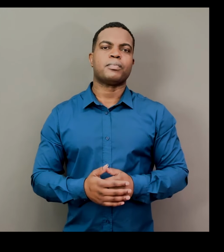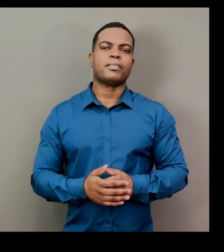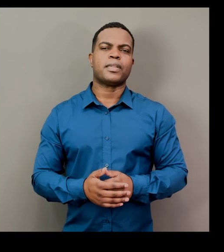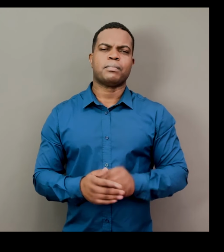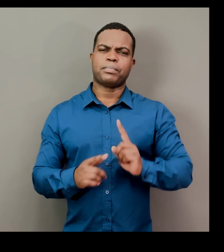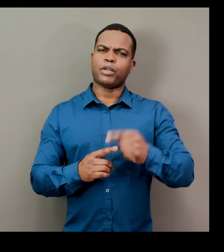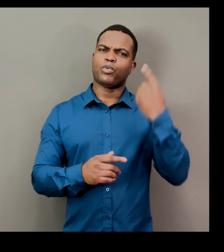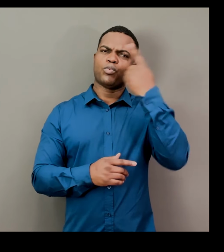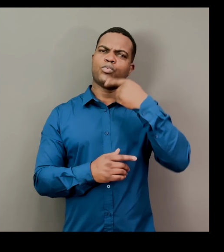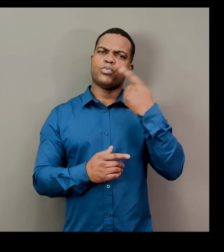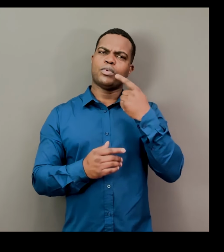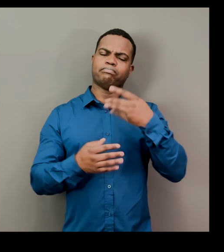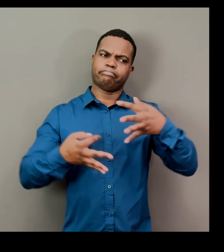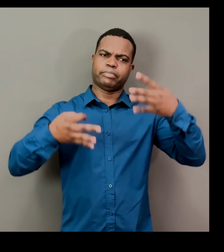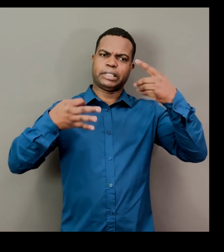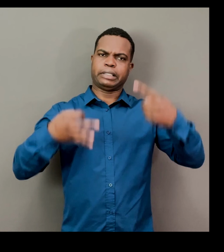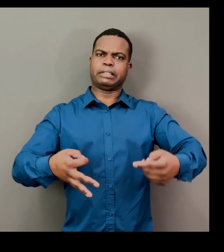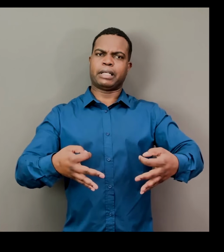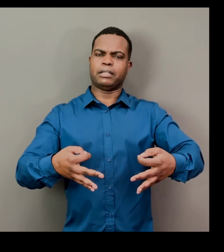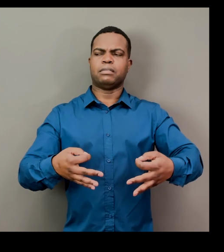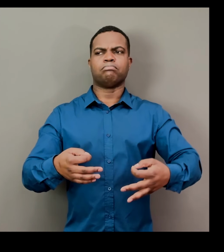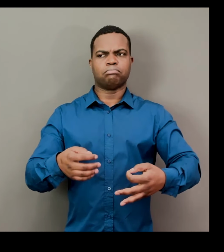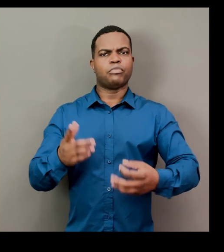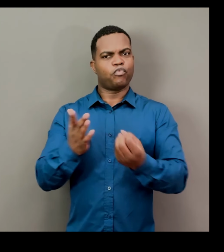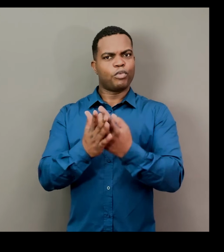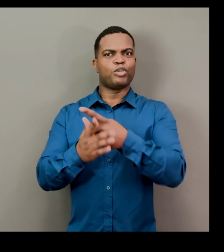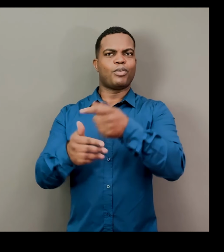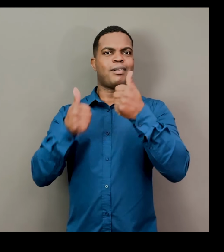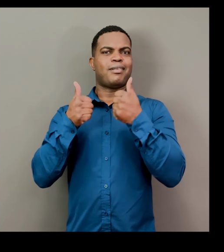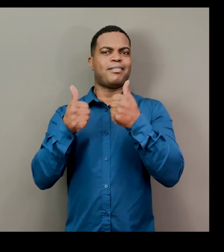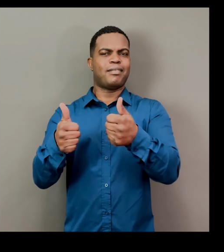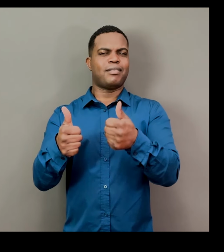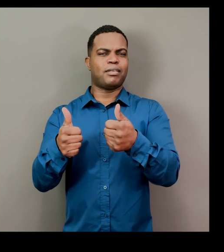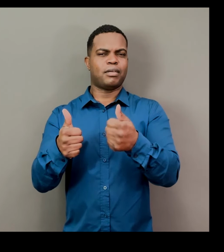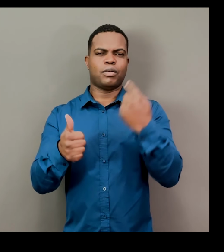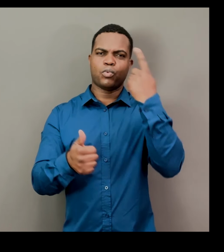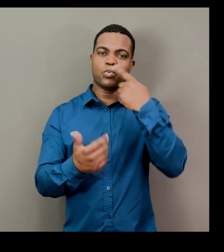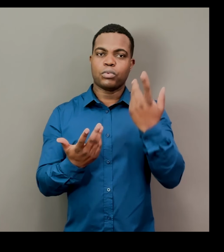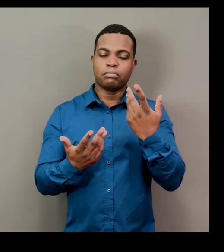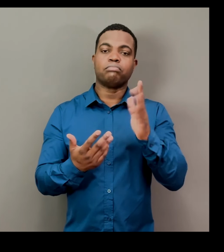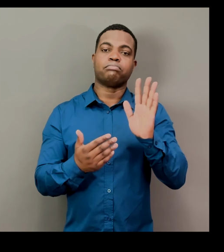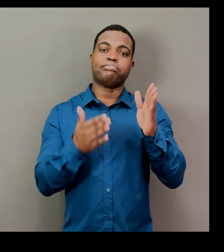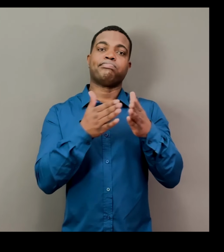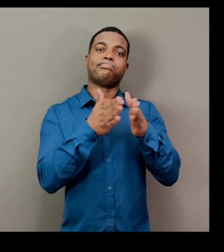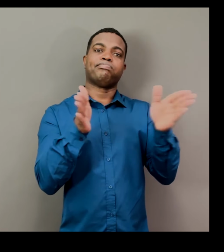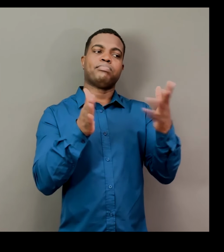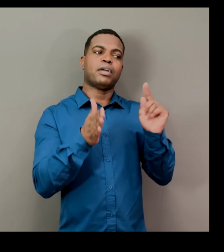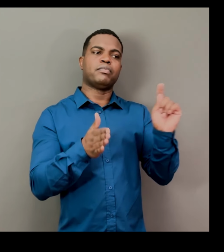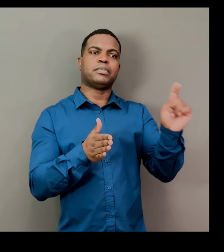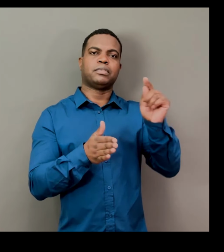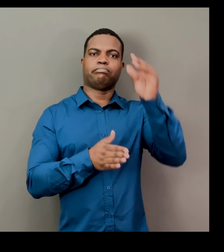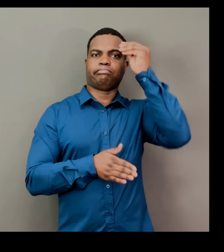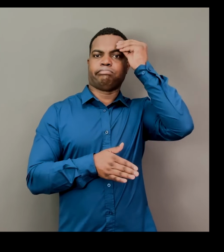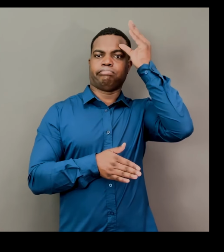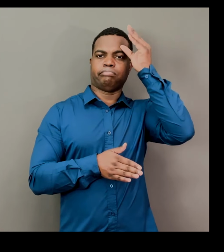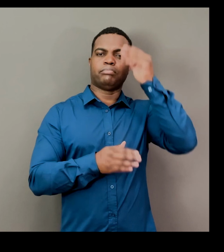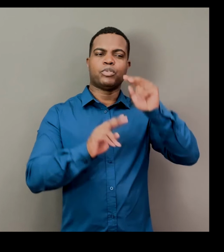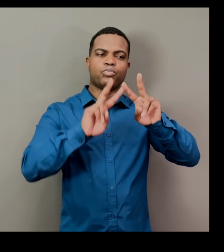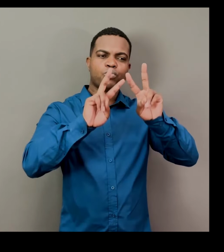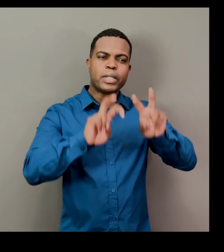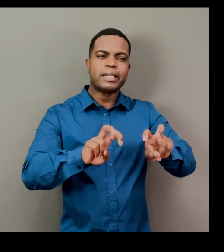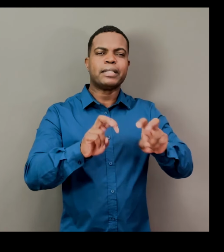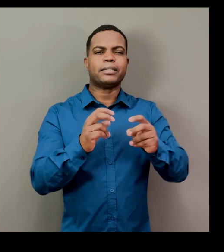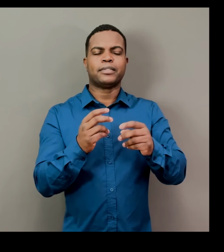But who decides that a source is reliable? The experts generally that read, critique,